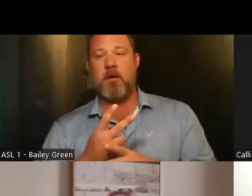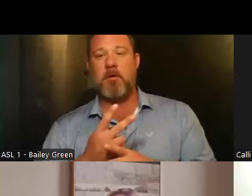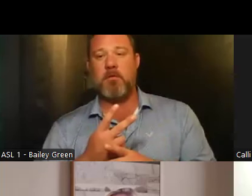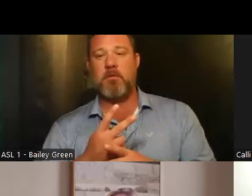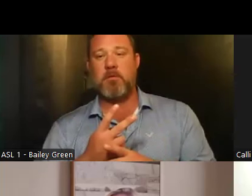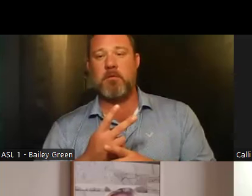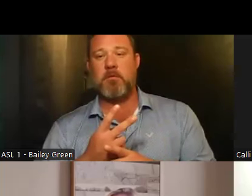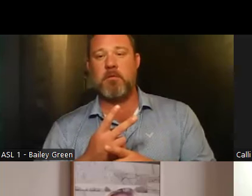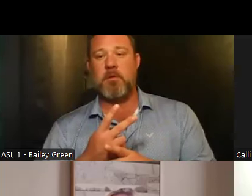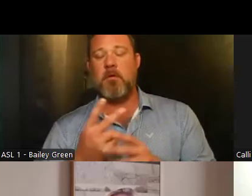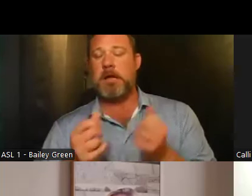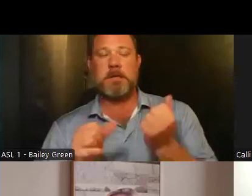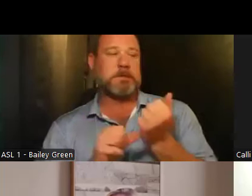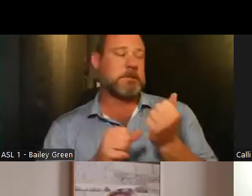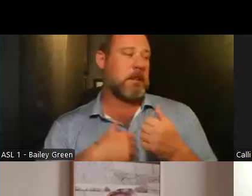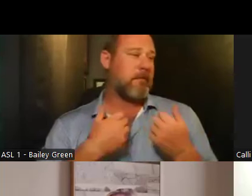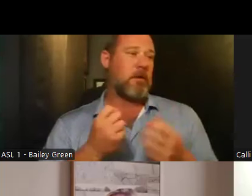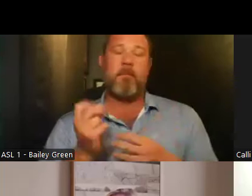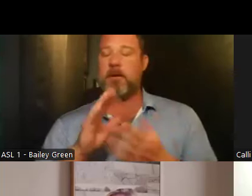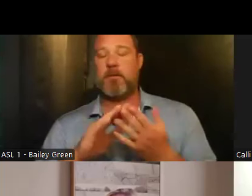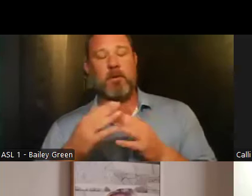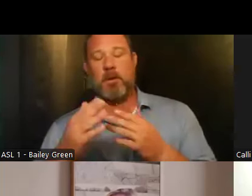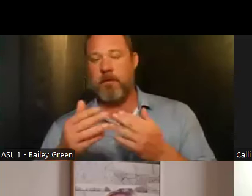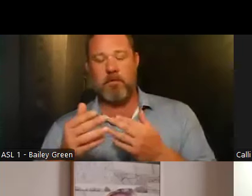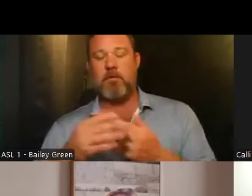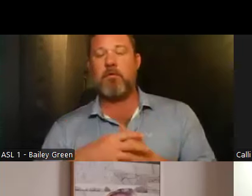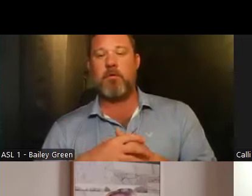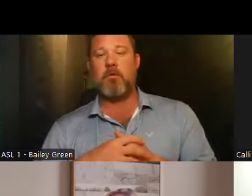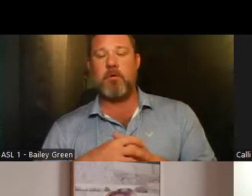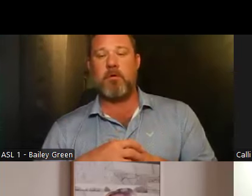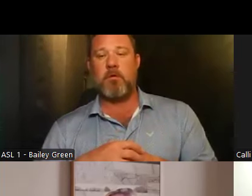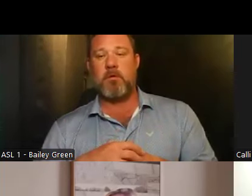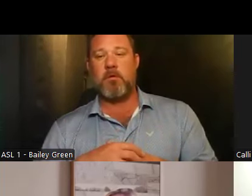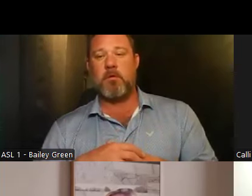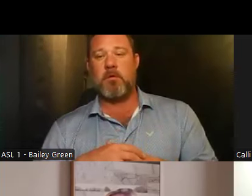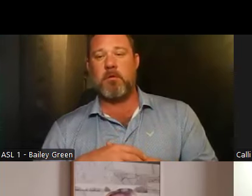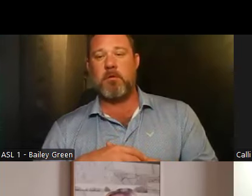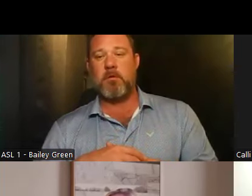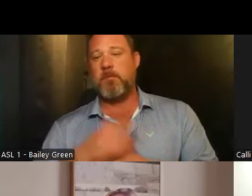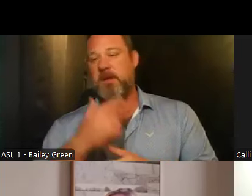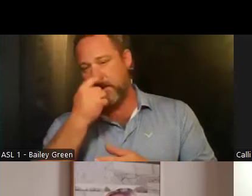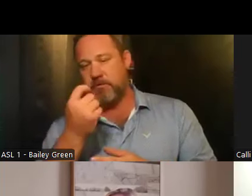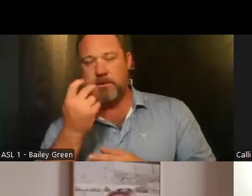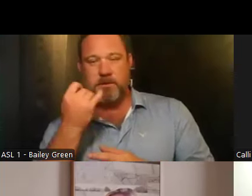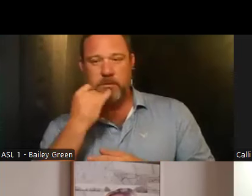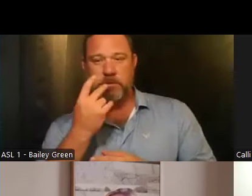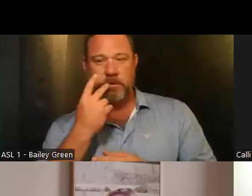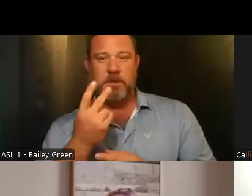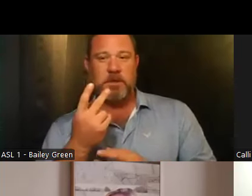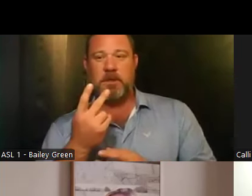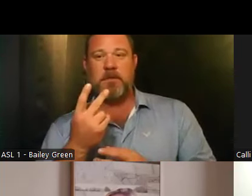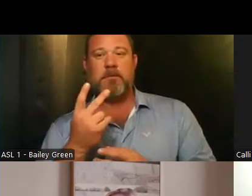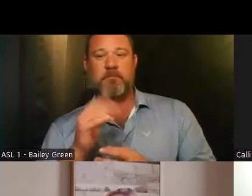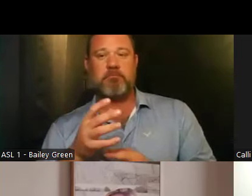would be that assisted living or back to the community. So if it'd be interesting to see if you did gather